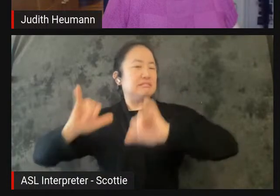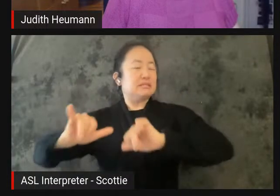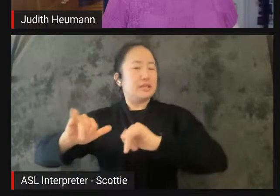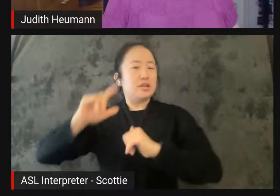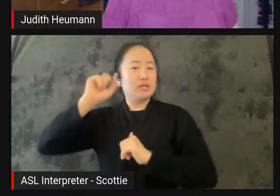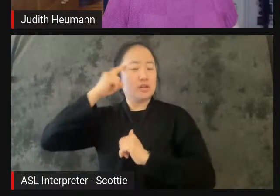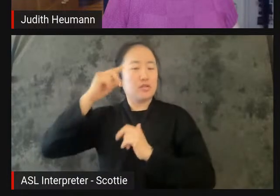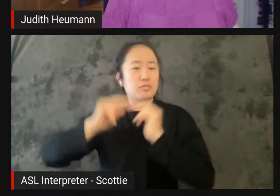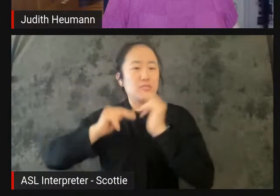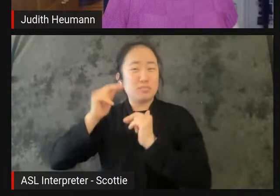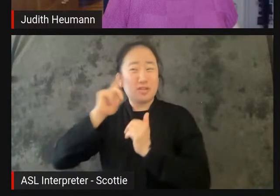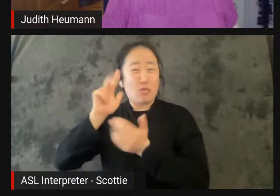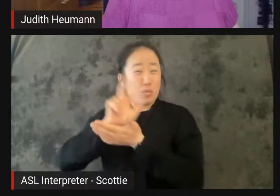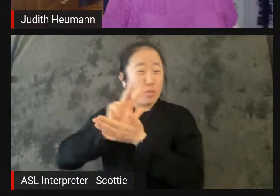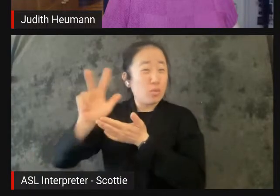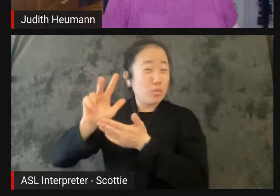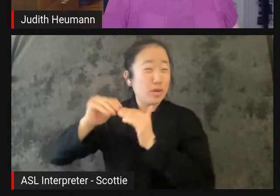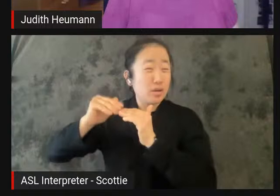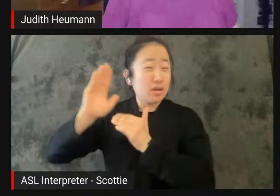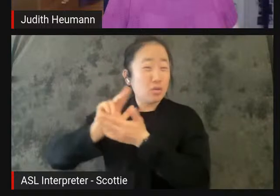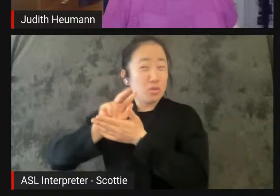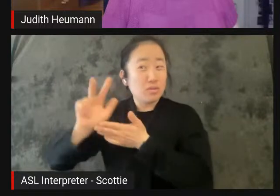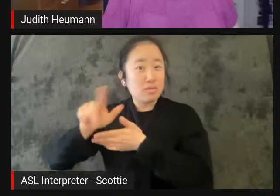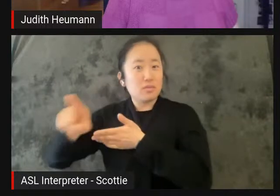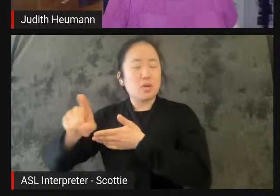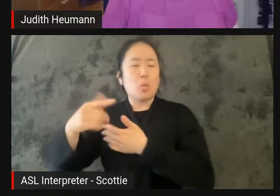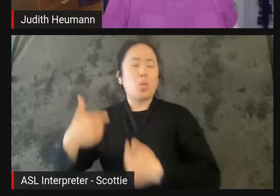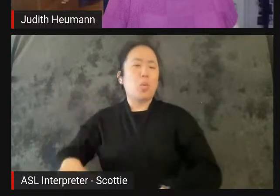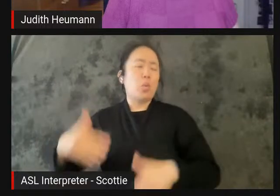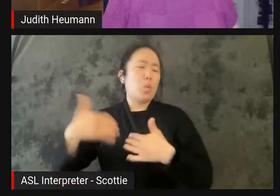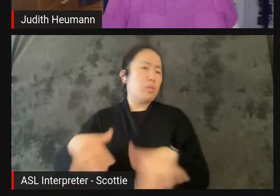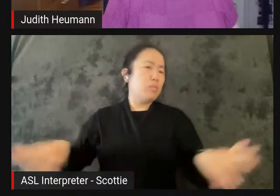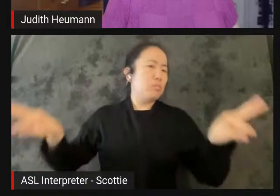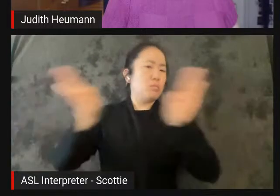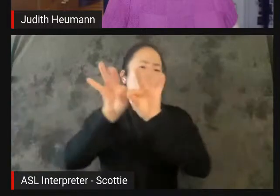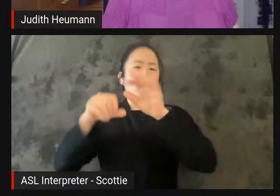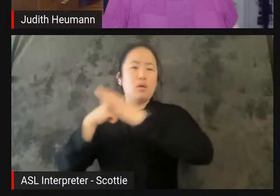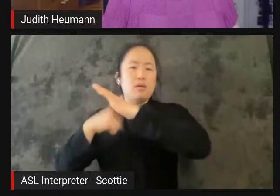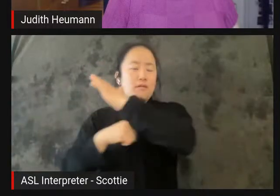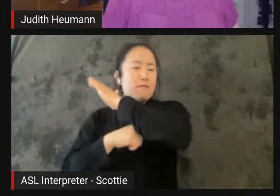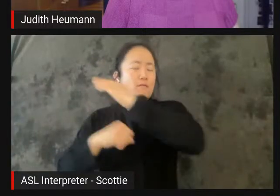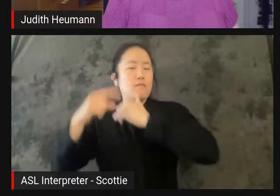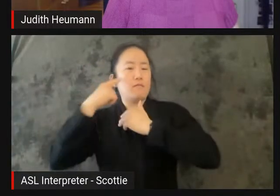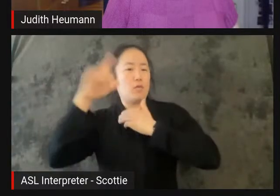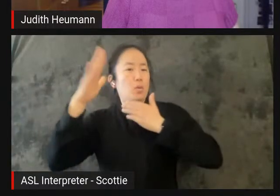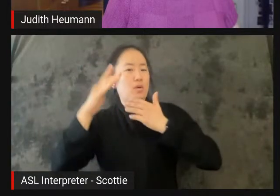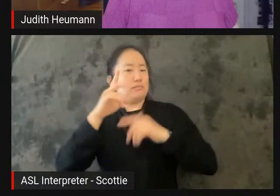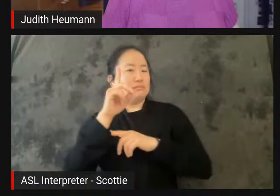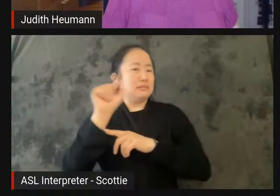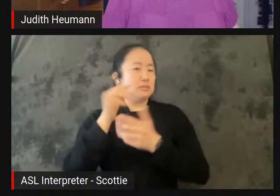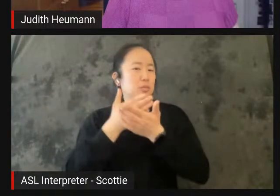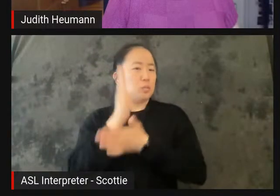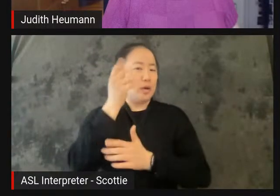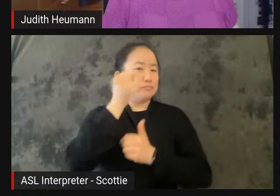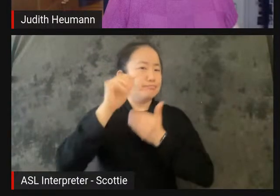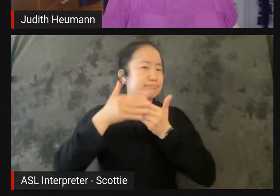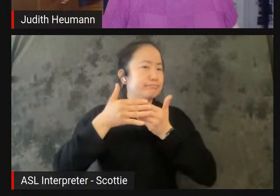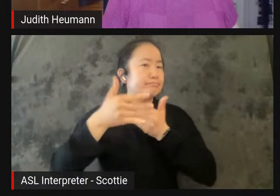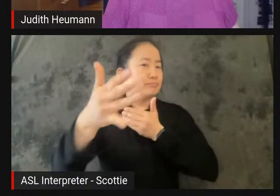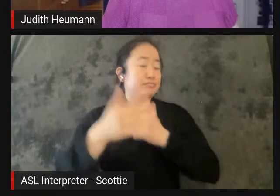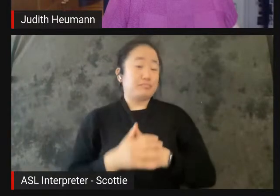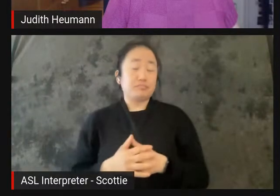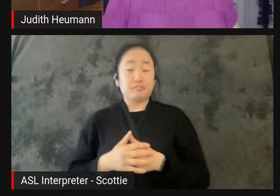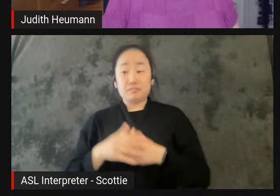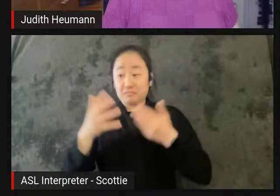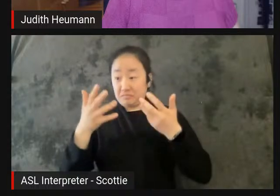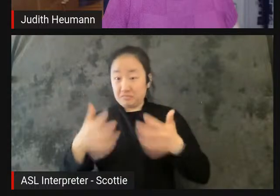a seminal moment for the disability rights movement. Since then, Judy has had major leadership roles